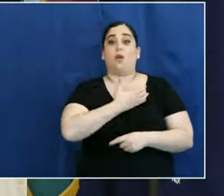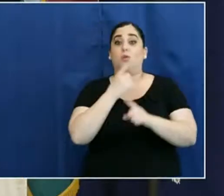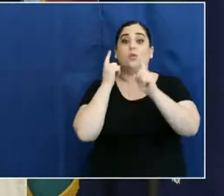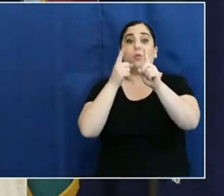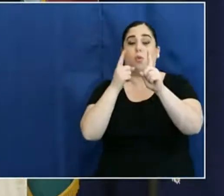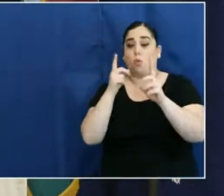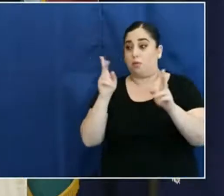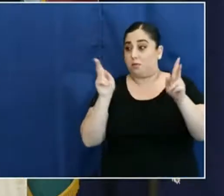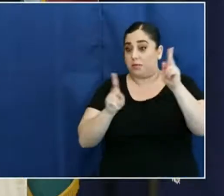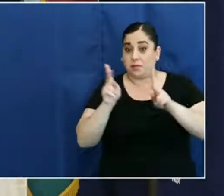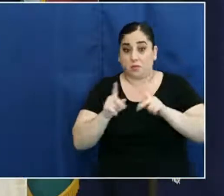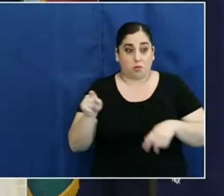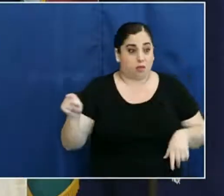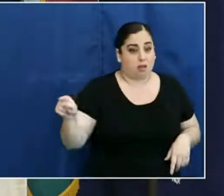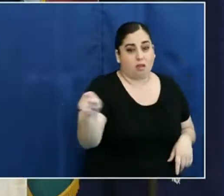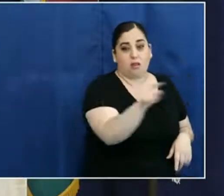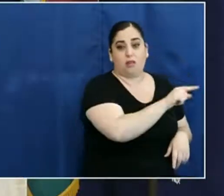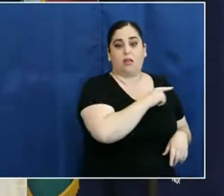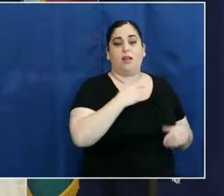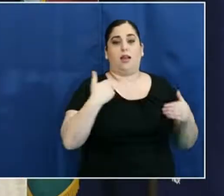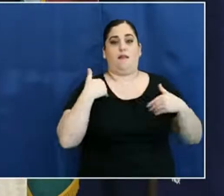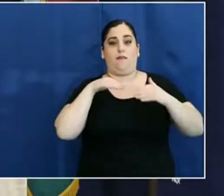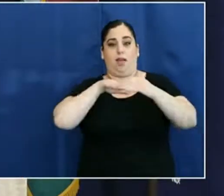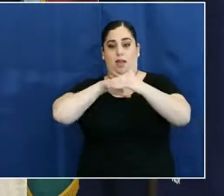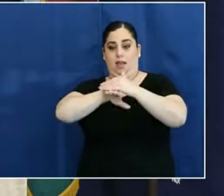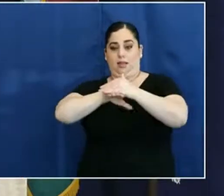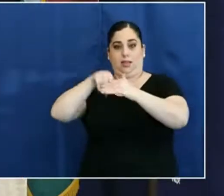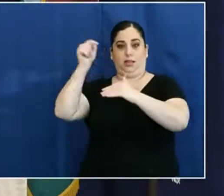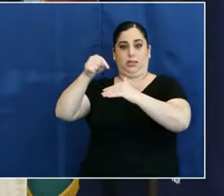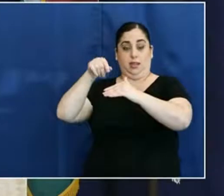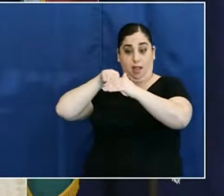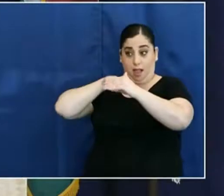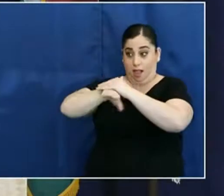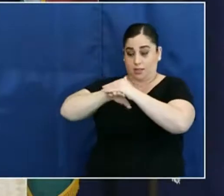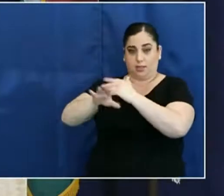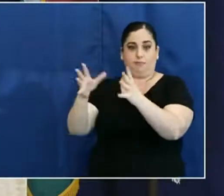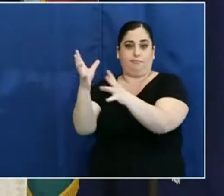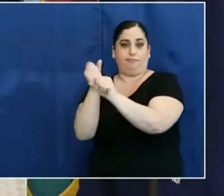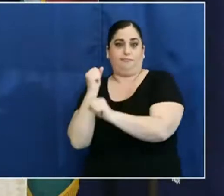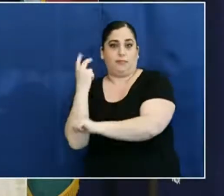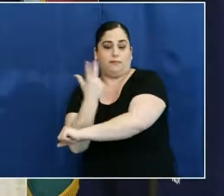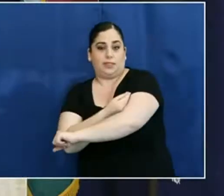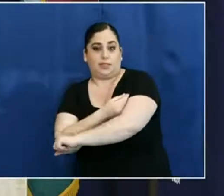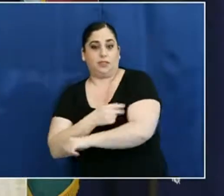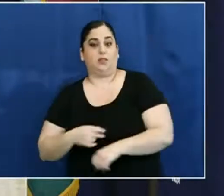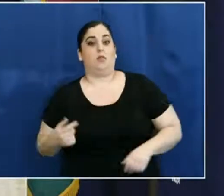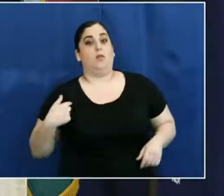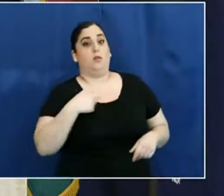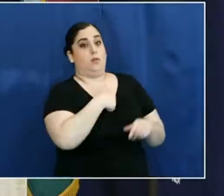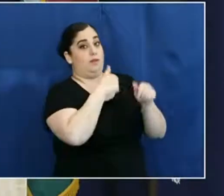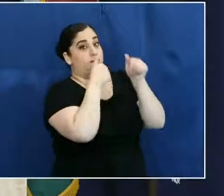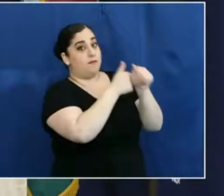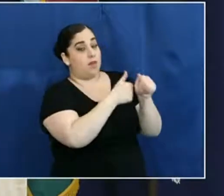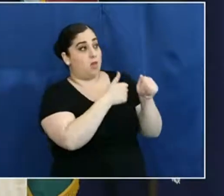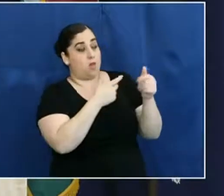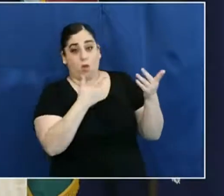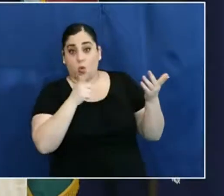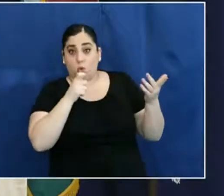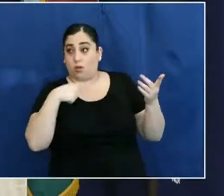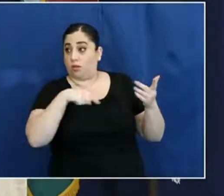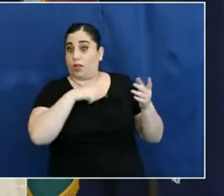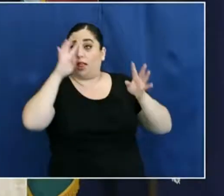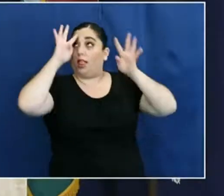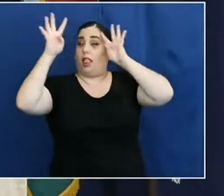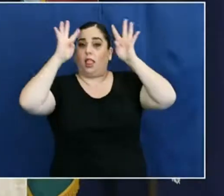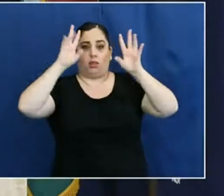the vaccines based, again, on the recommendations from the CDC. Whether it's overweight or obesity